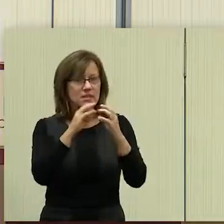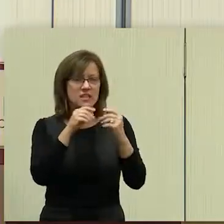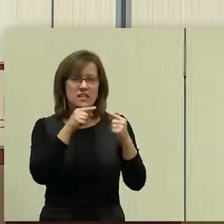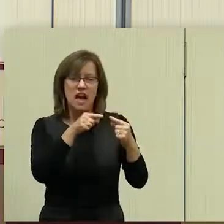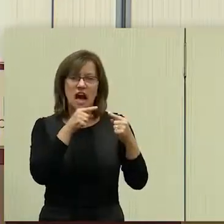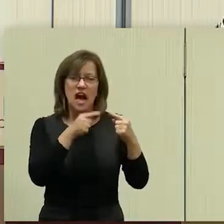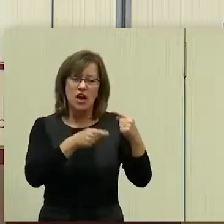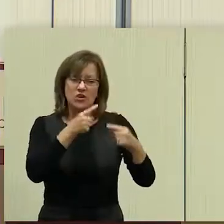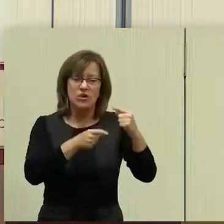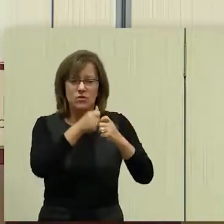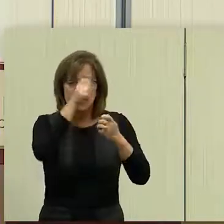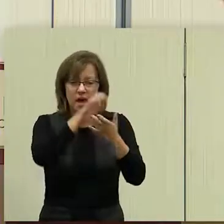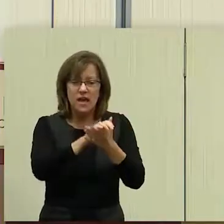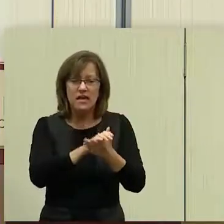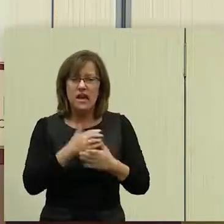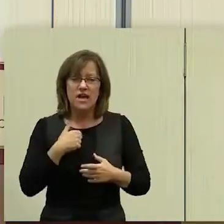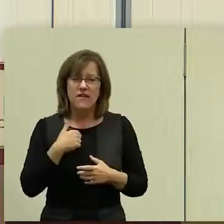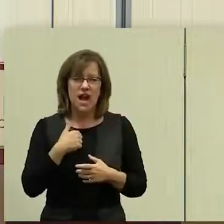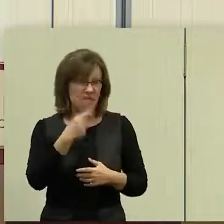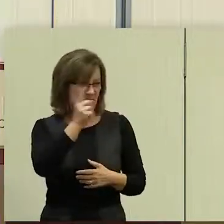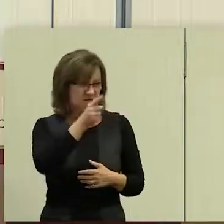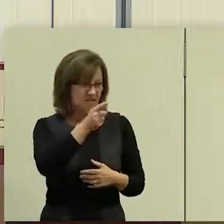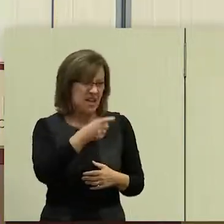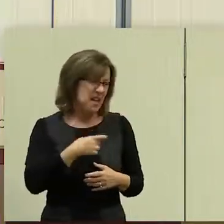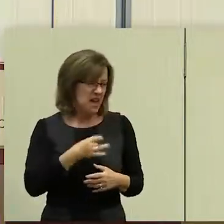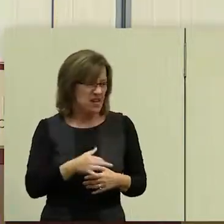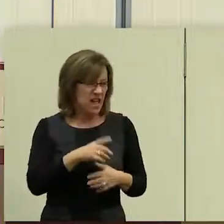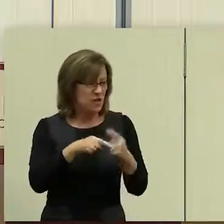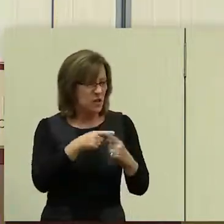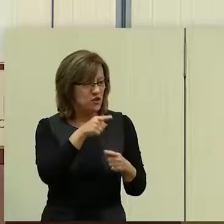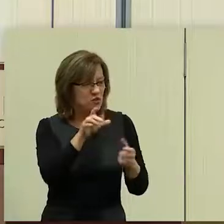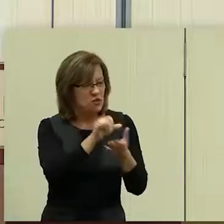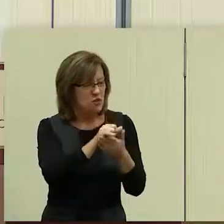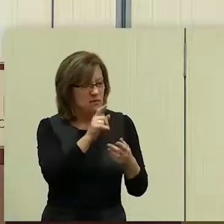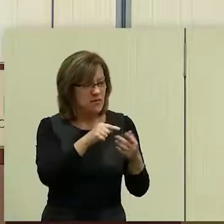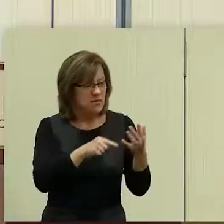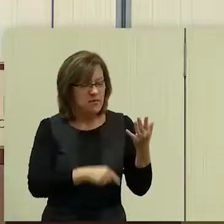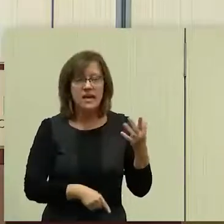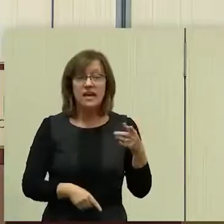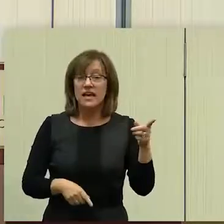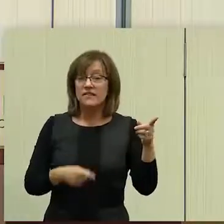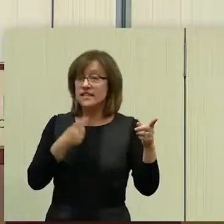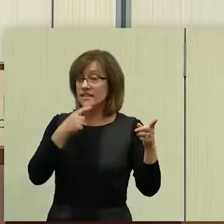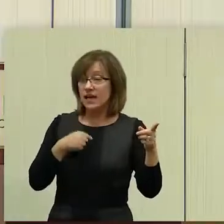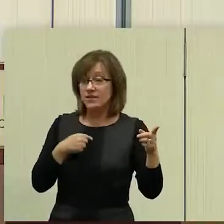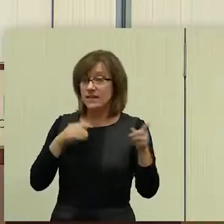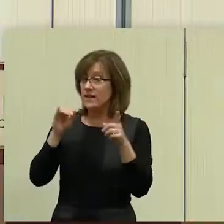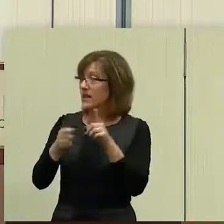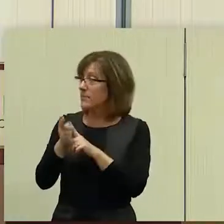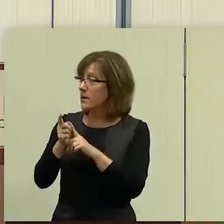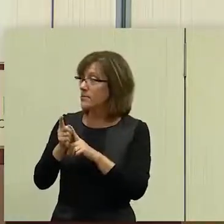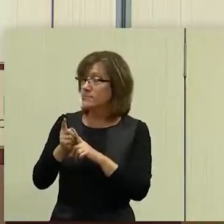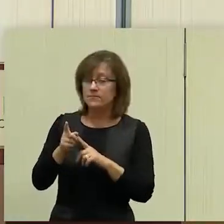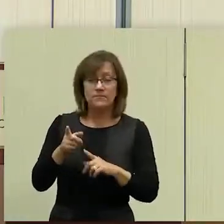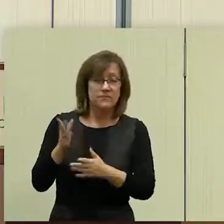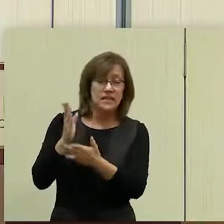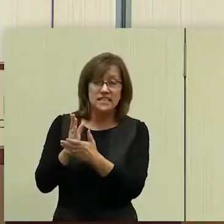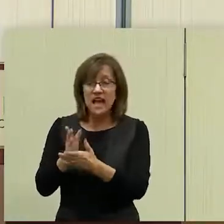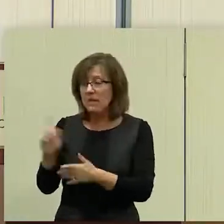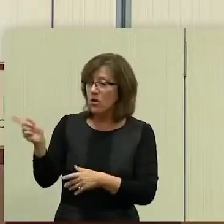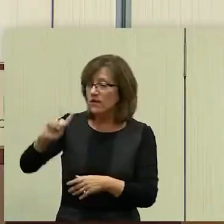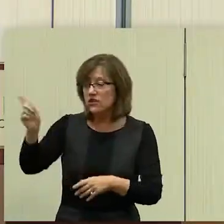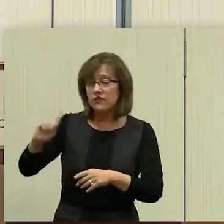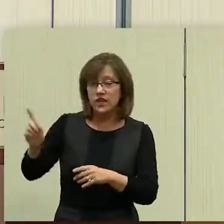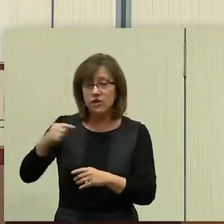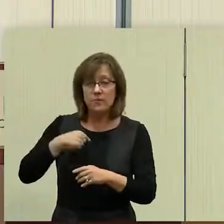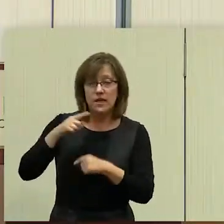husband, and if I'm wagging my hand at him and saying, I don't like when you do blah, blah, blah. If he tells me at that moment, stop waving your finger at me